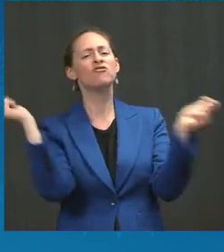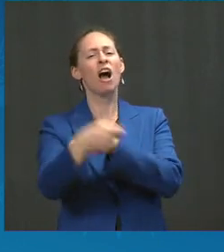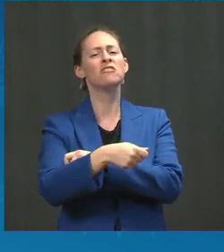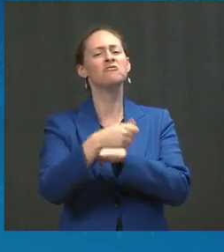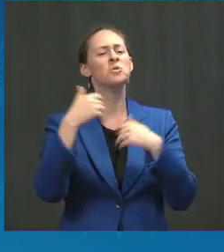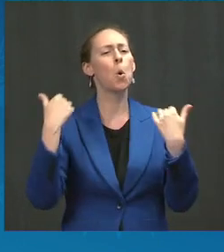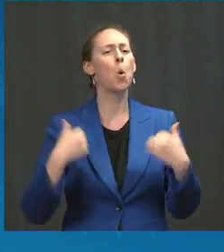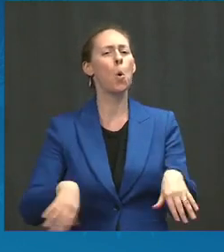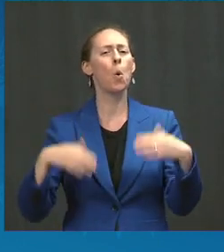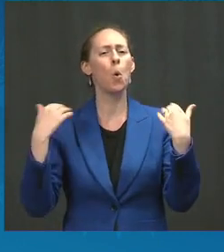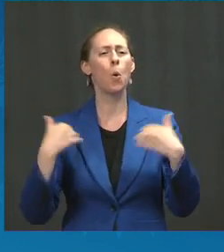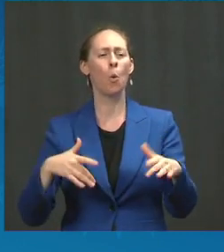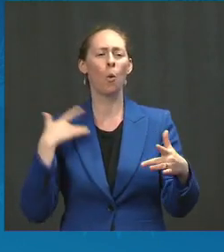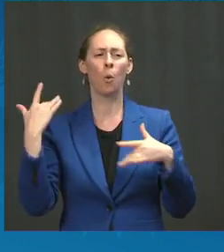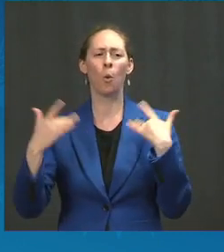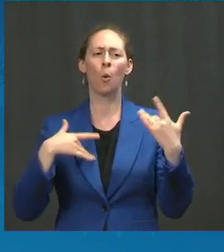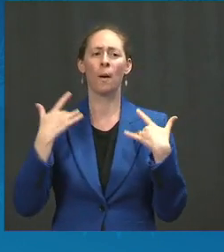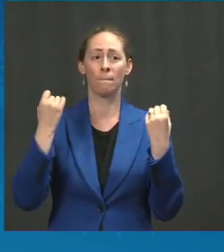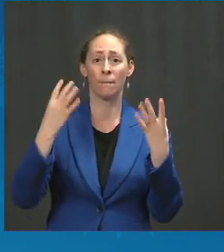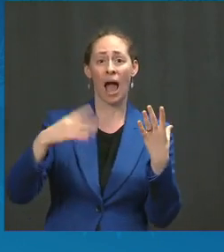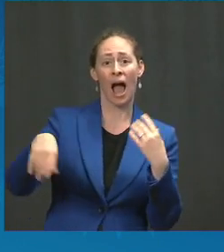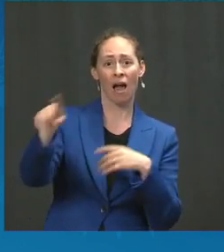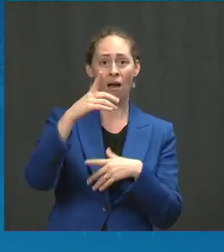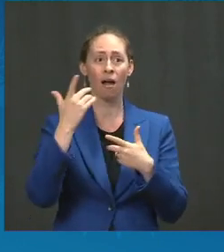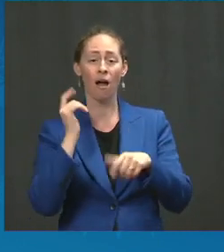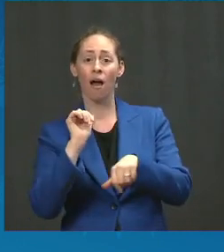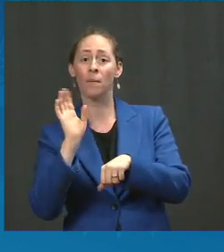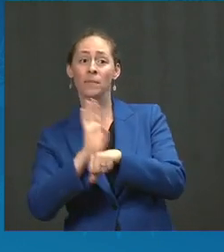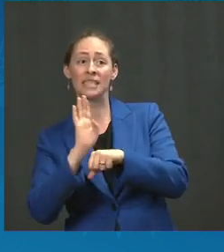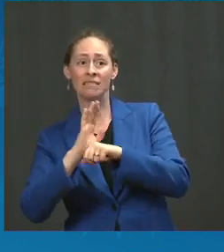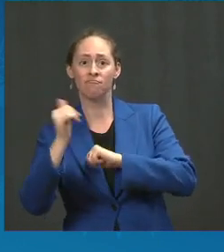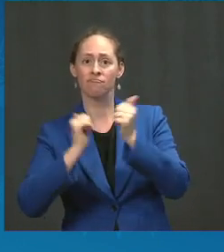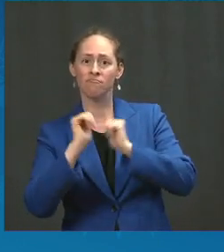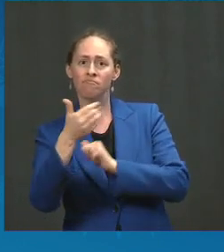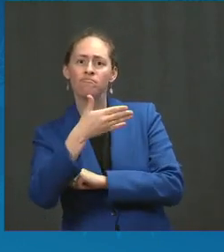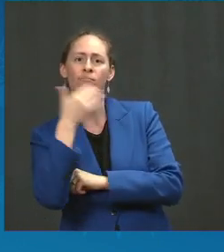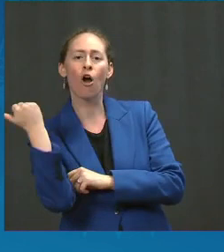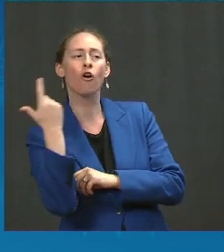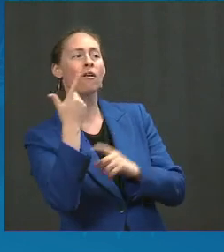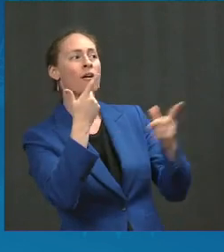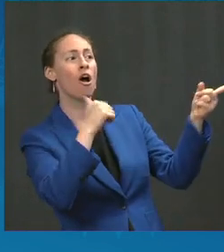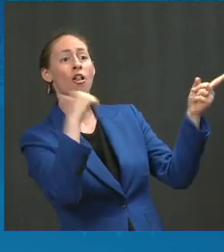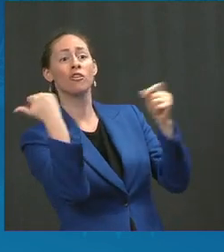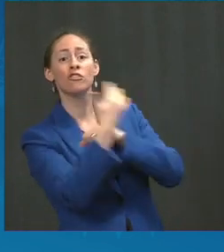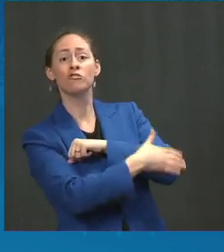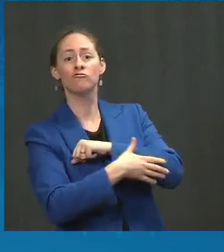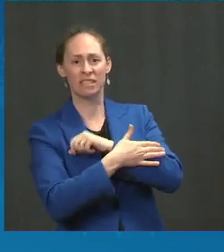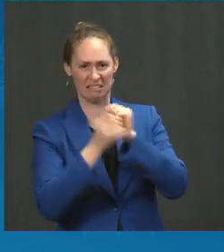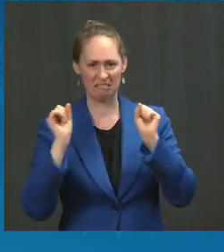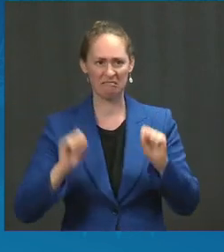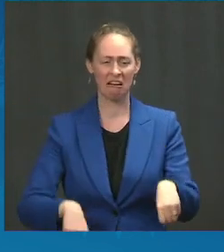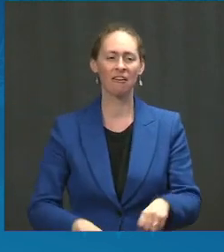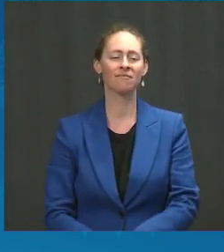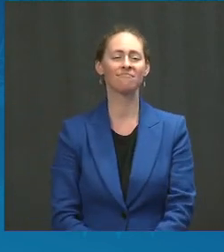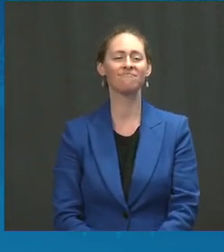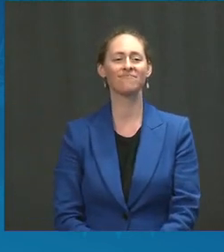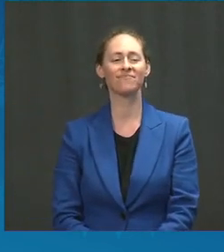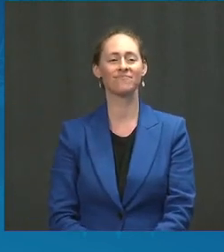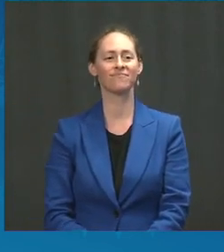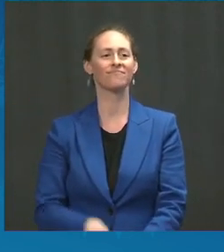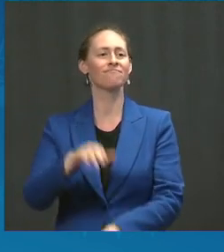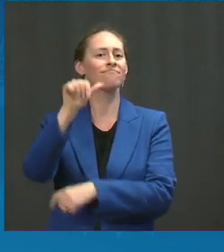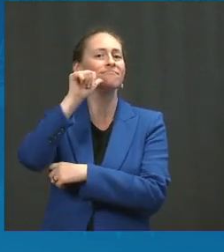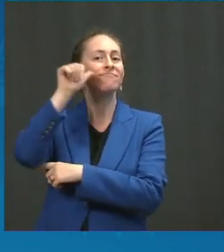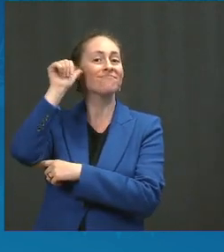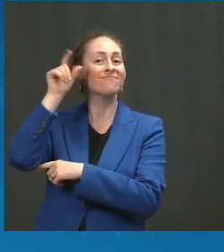competitiveness. In addition, the Biden-Harris administration's Buy American initiative, which includes a commitment to buy from all of America,